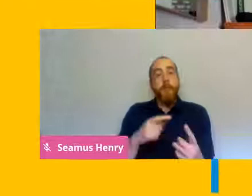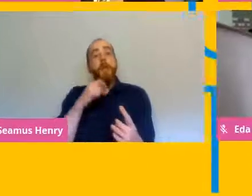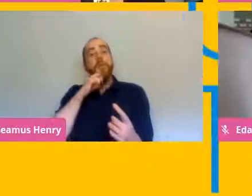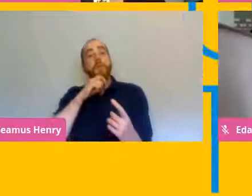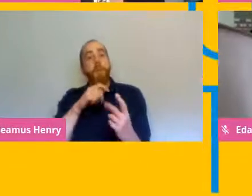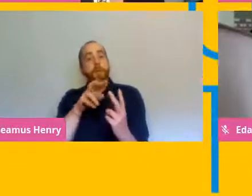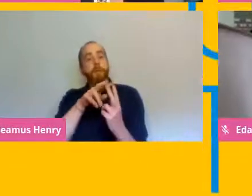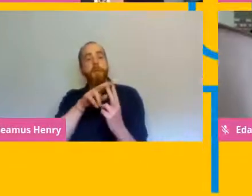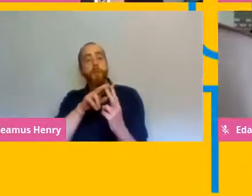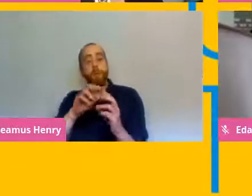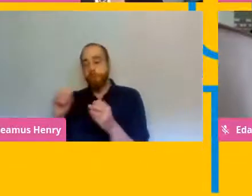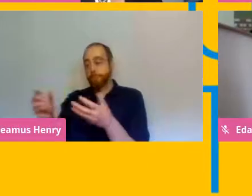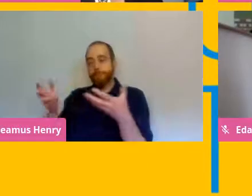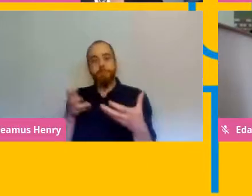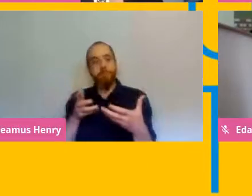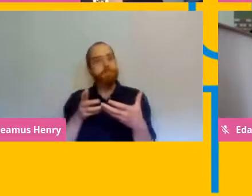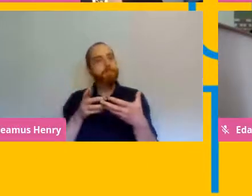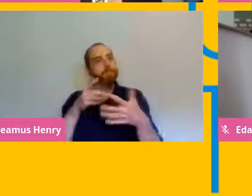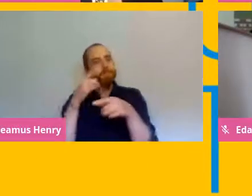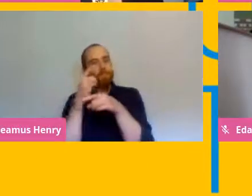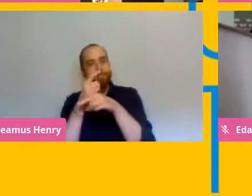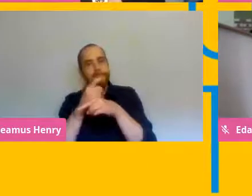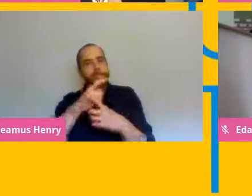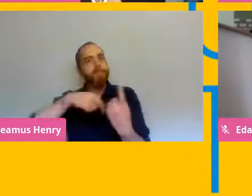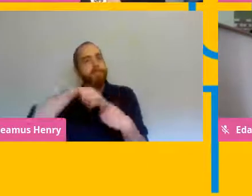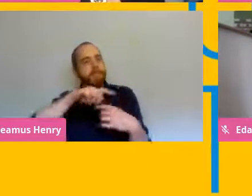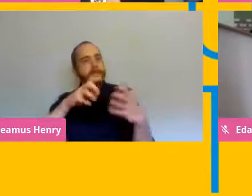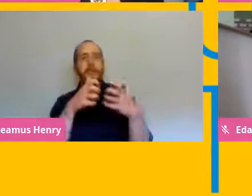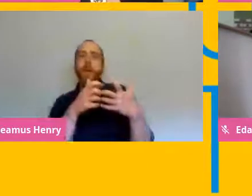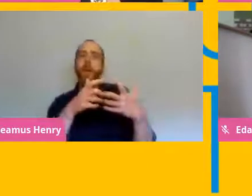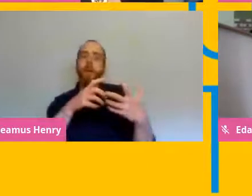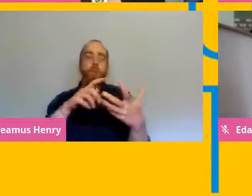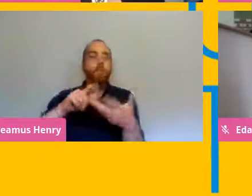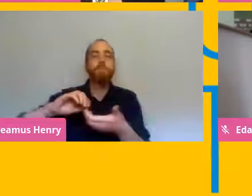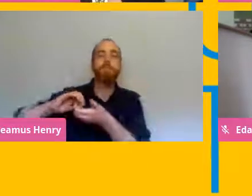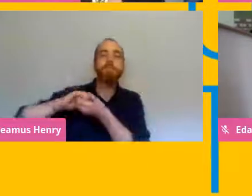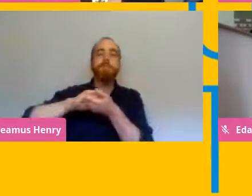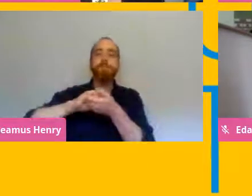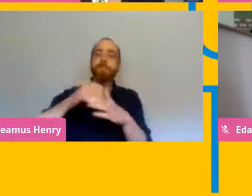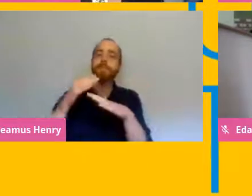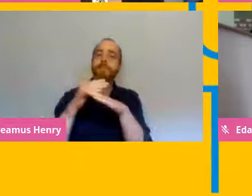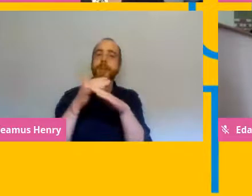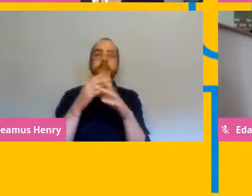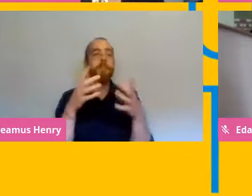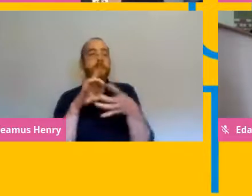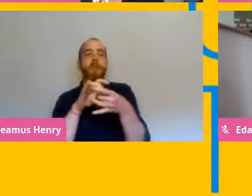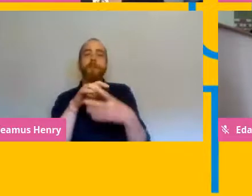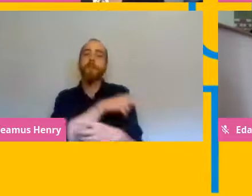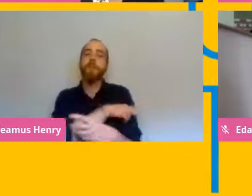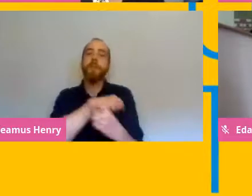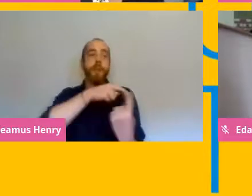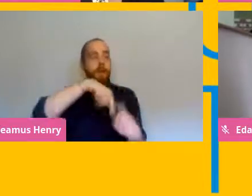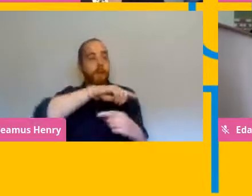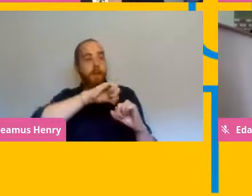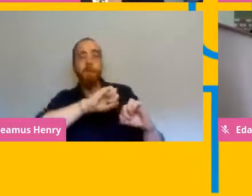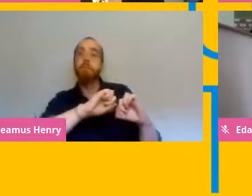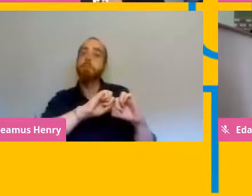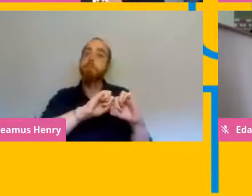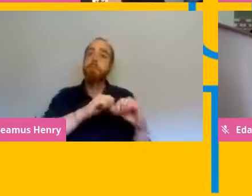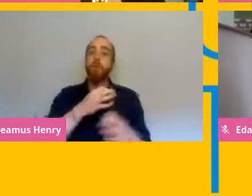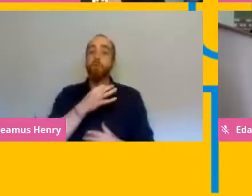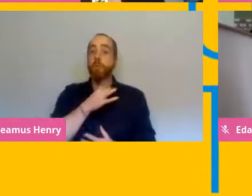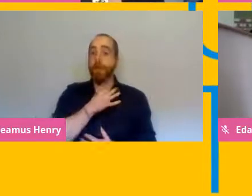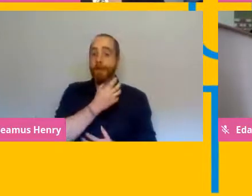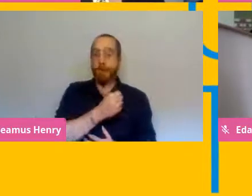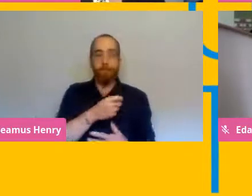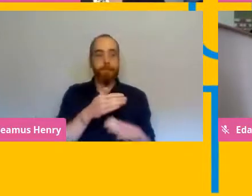between staff whose jobs aren't at risk and those who are at risk. So, I mean, in shorthand, between permanent staff and those on casualised contracts.